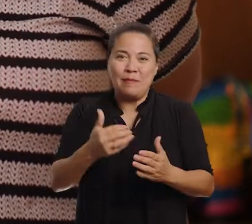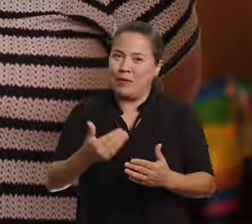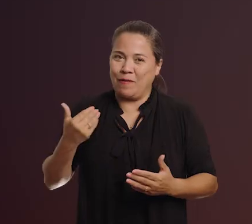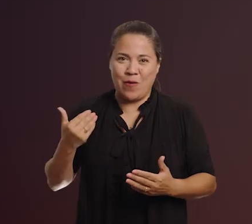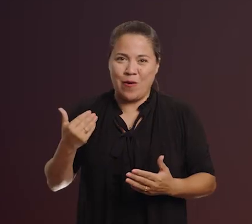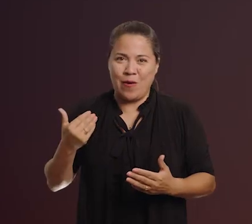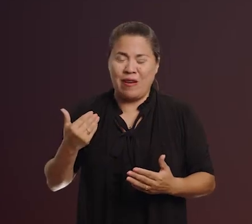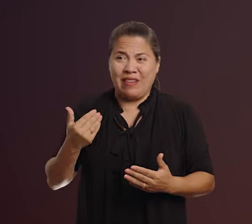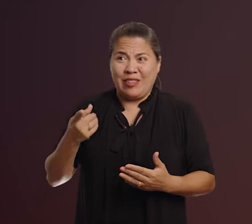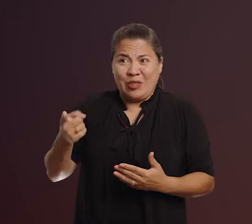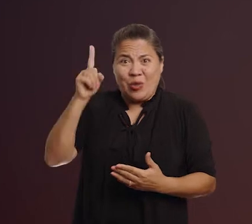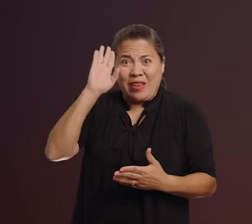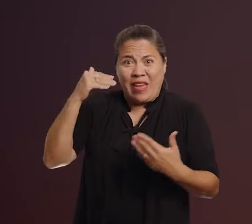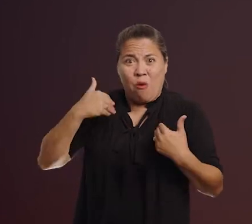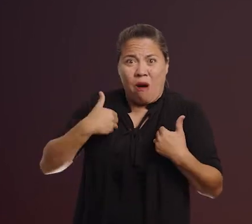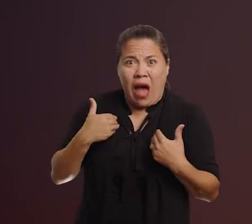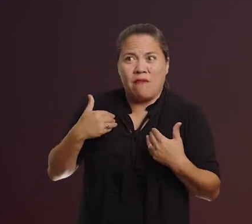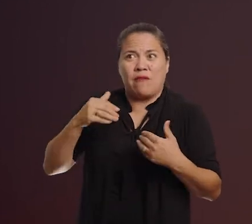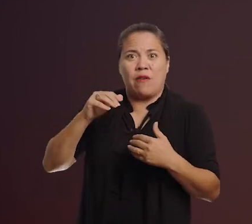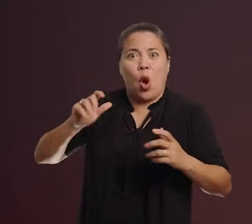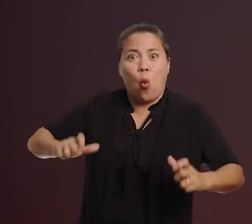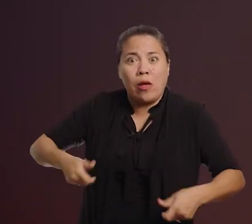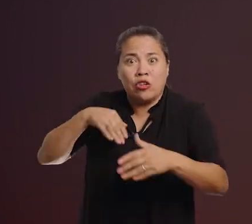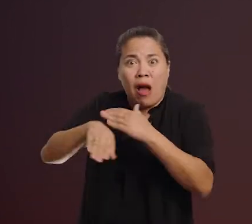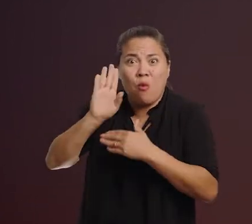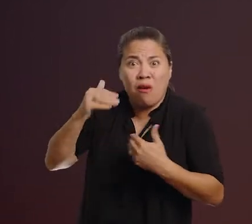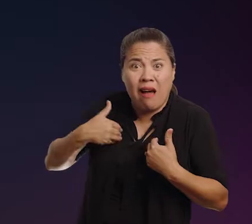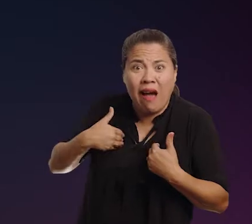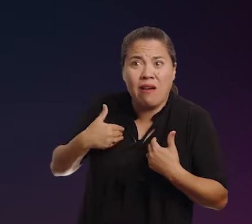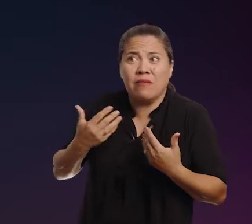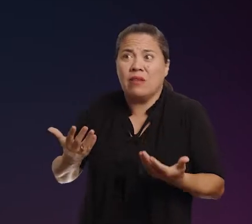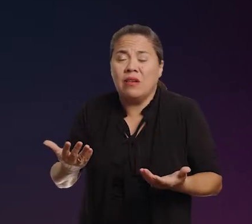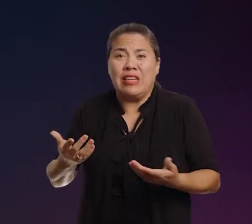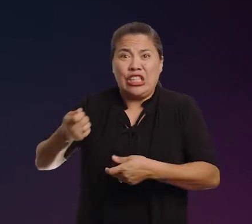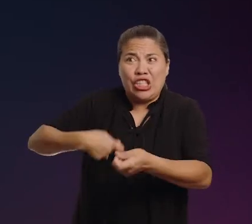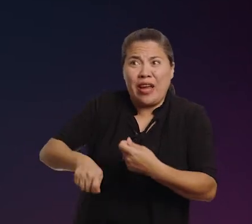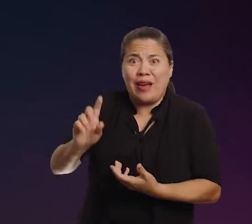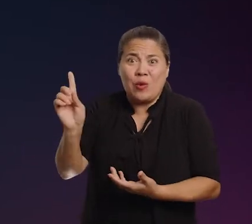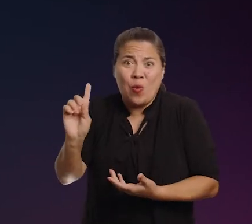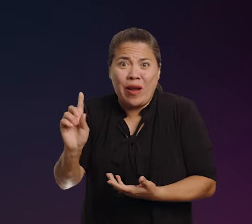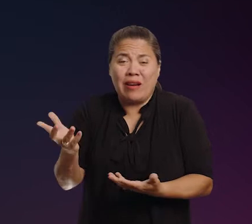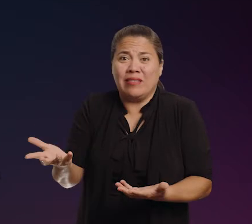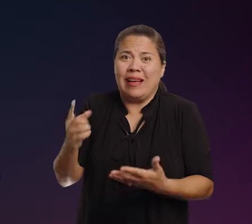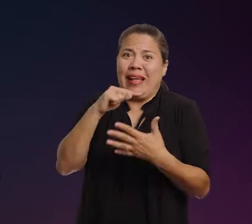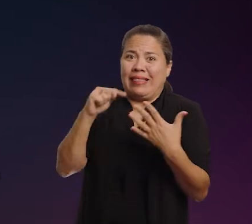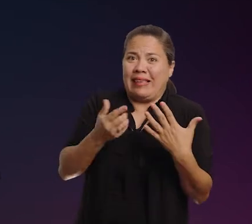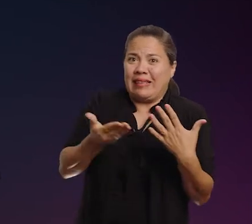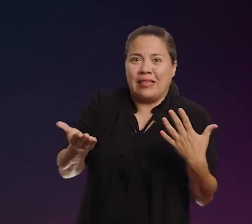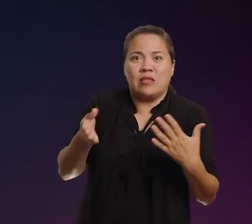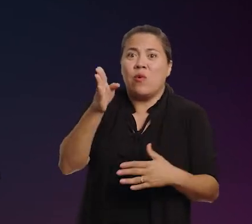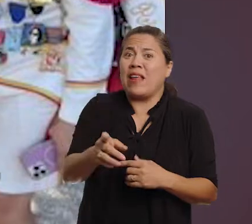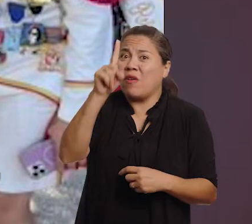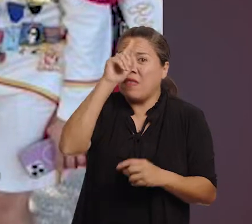used to. We don't know if every event was going to be wheelchair accessible, if we were going to be able to change Sophia. These are